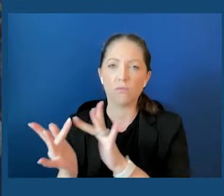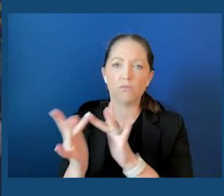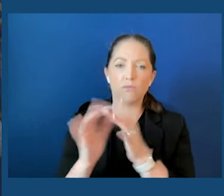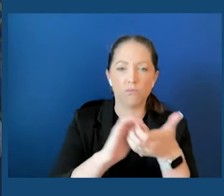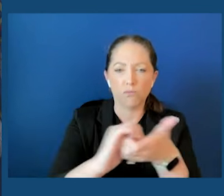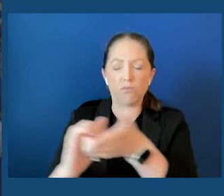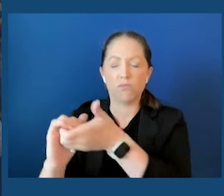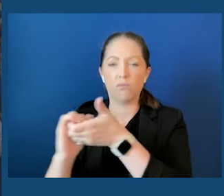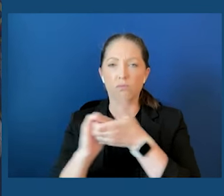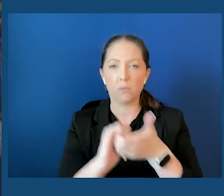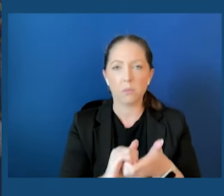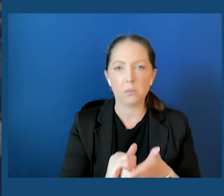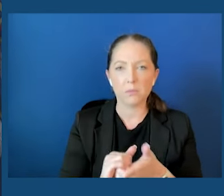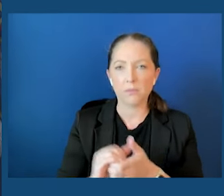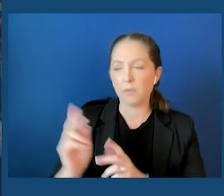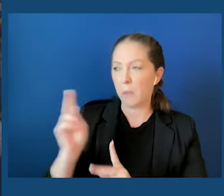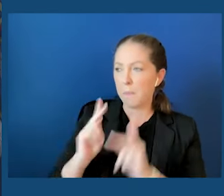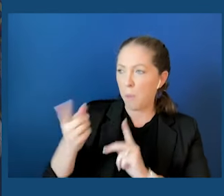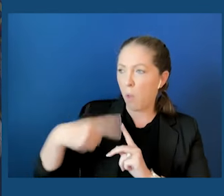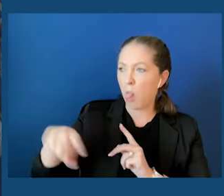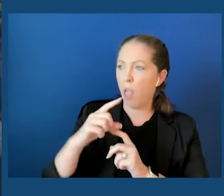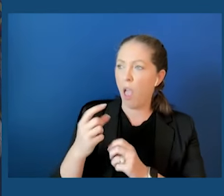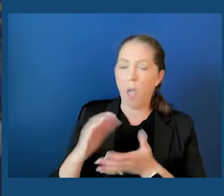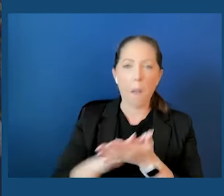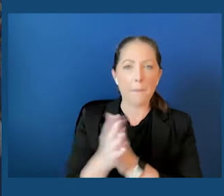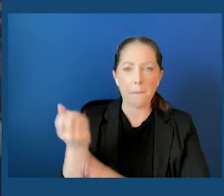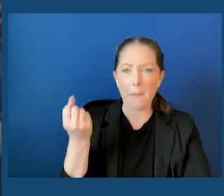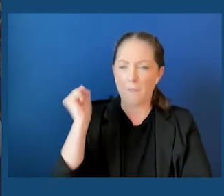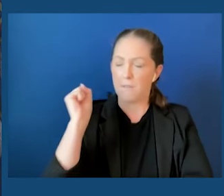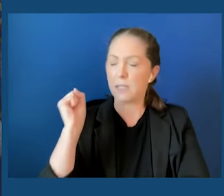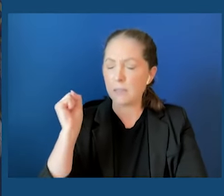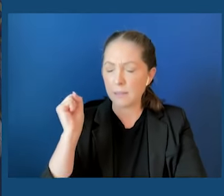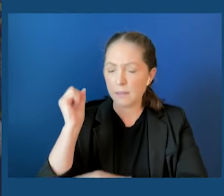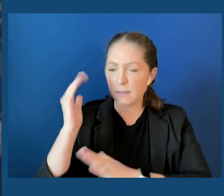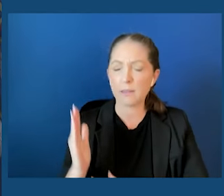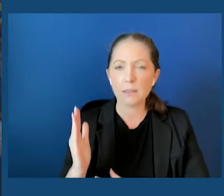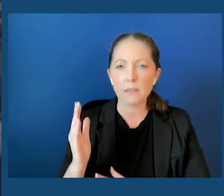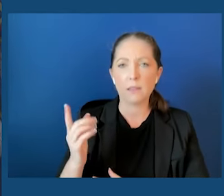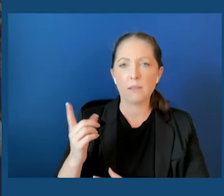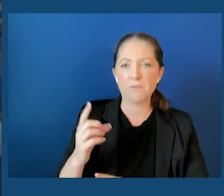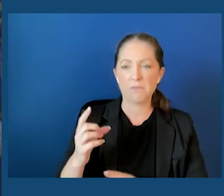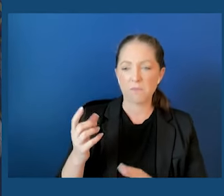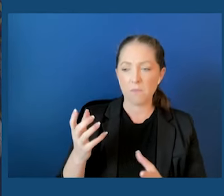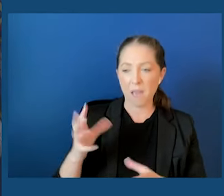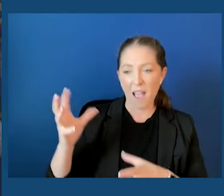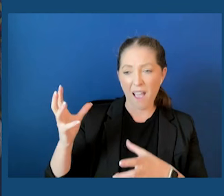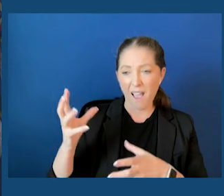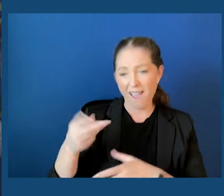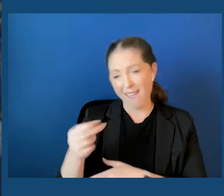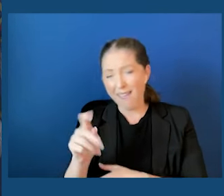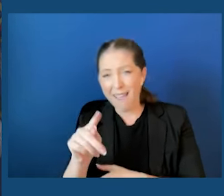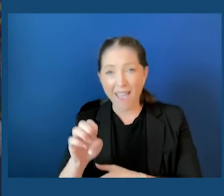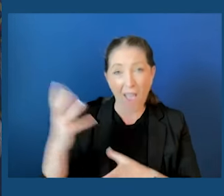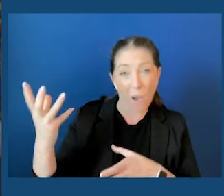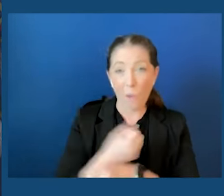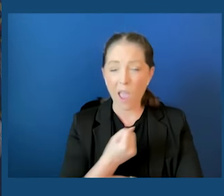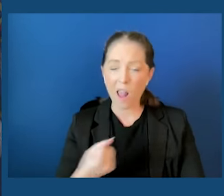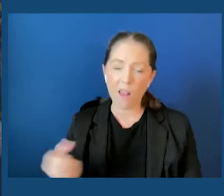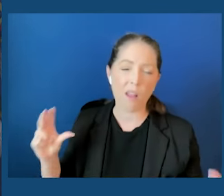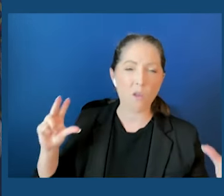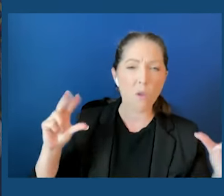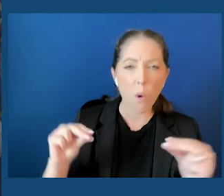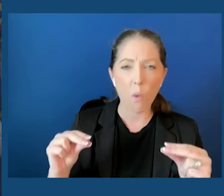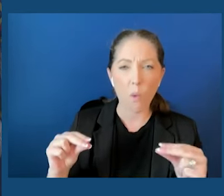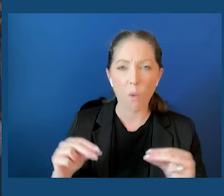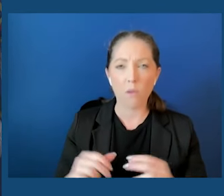into advocacy and action, refusing to let hate win. We saw it in the Buffalonians who opened